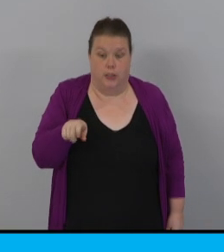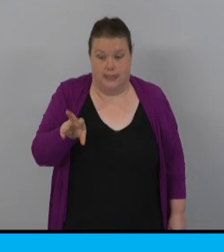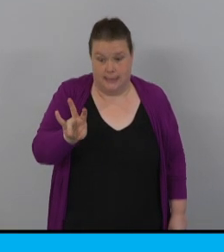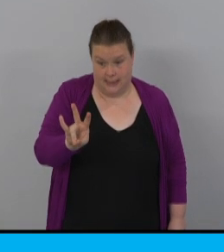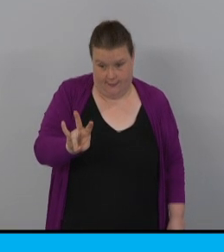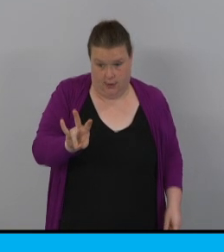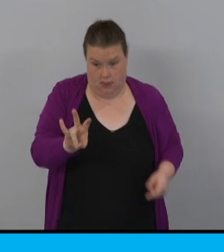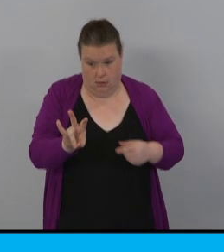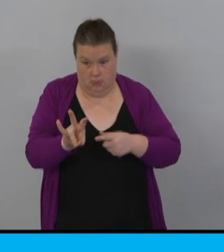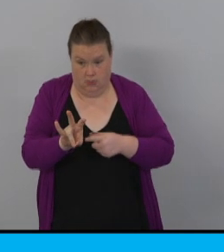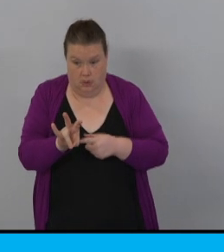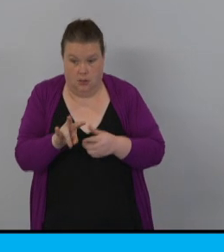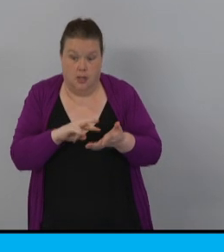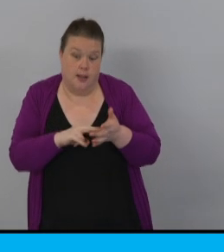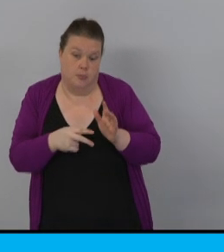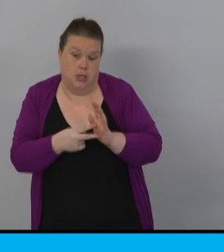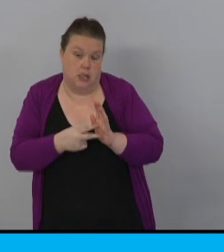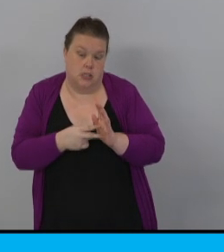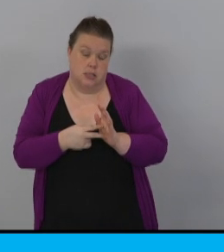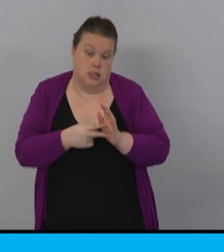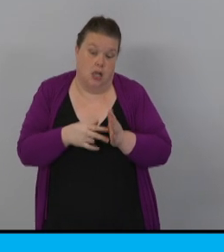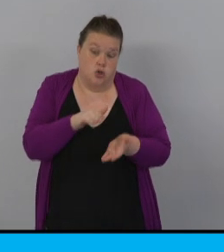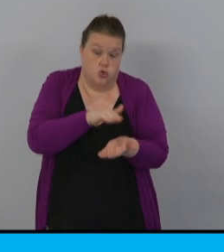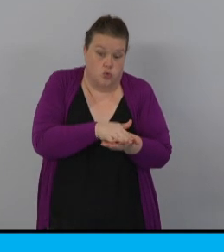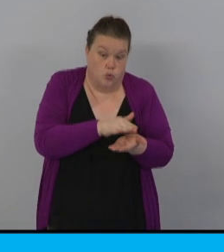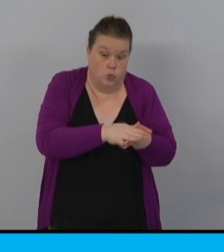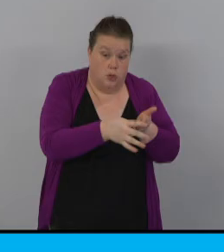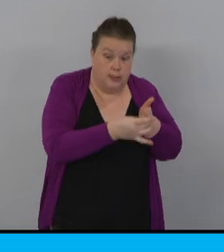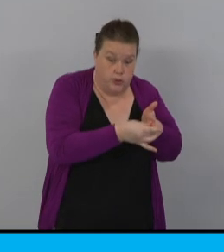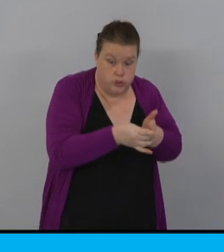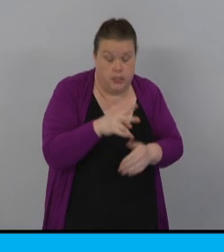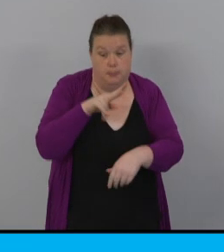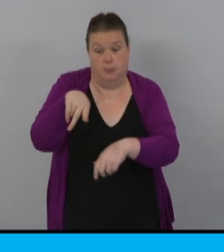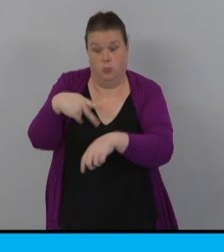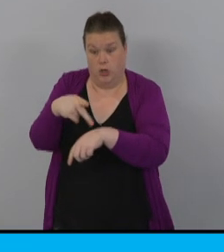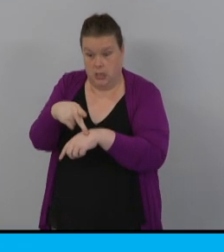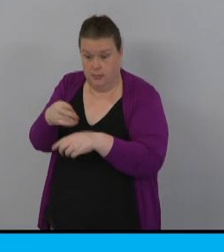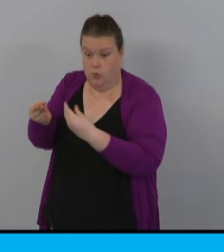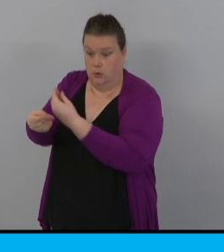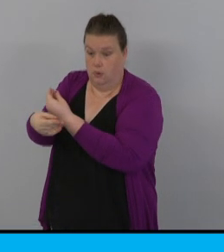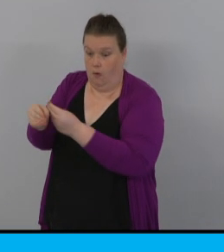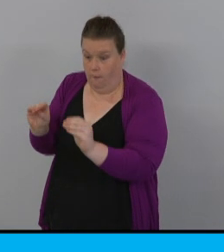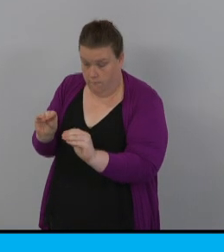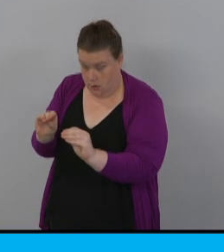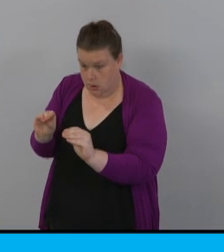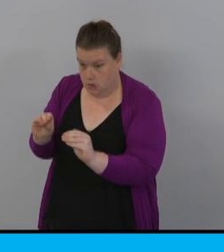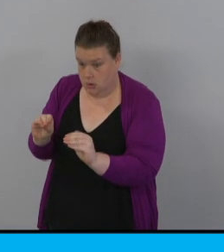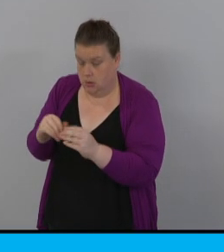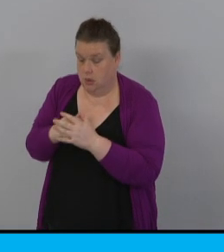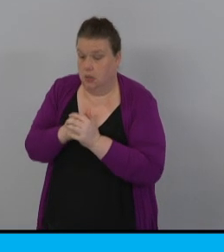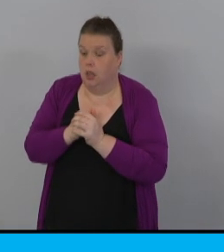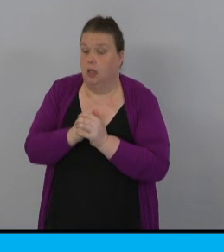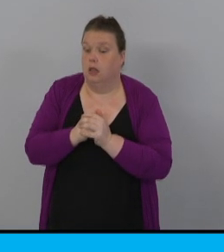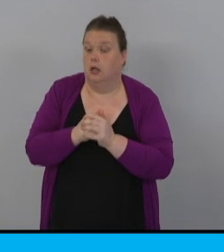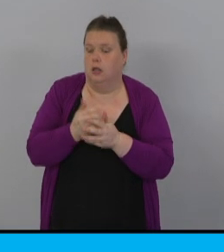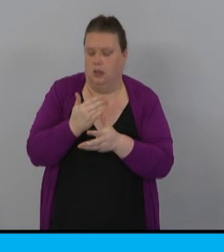your campus leadership, principals' offices, and your